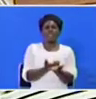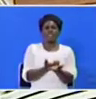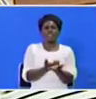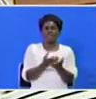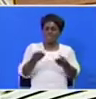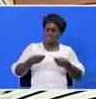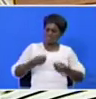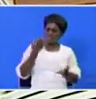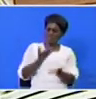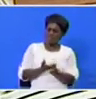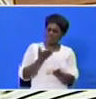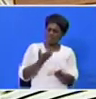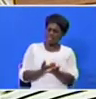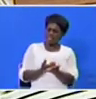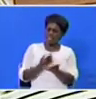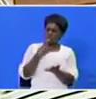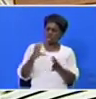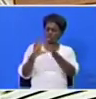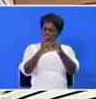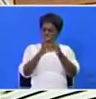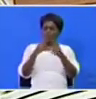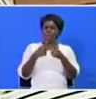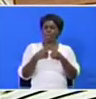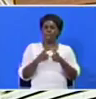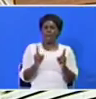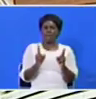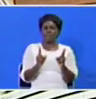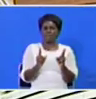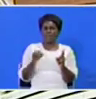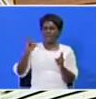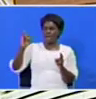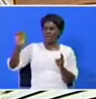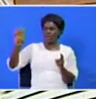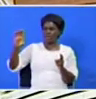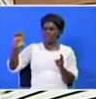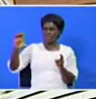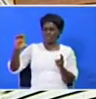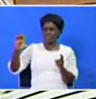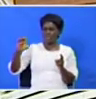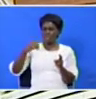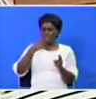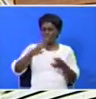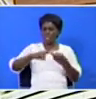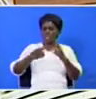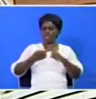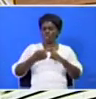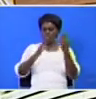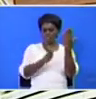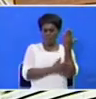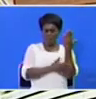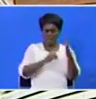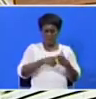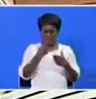us the evidence, not just of association, but of what I think the IEBC called improper association. Then